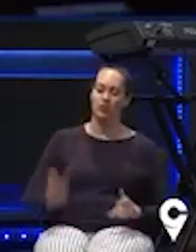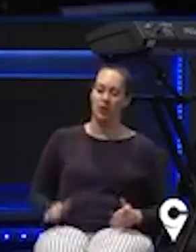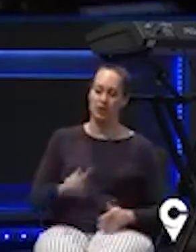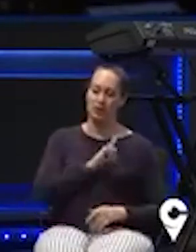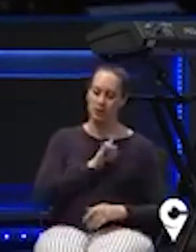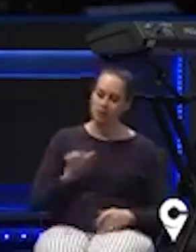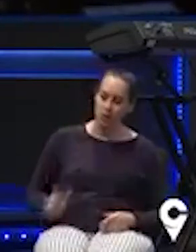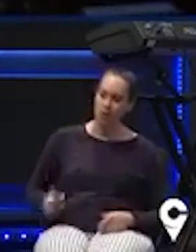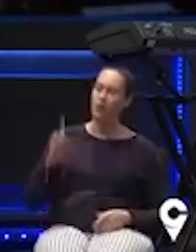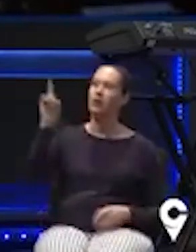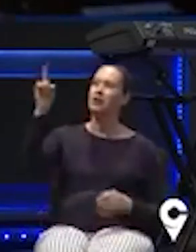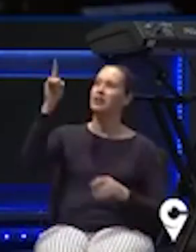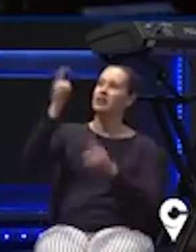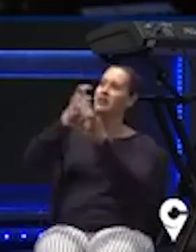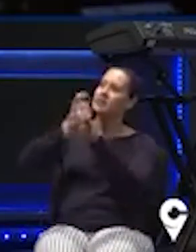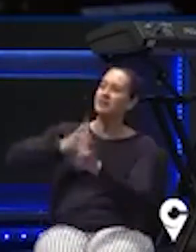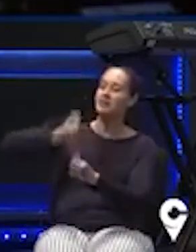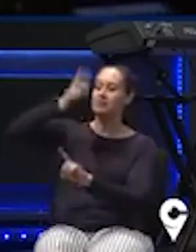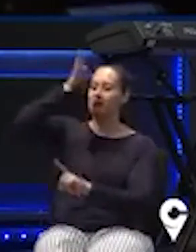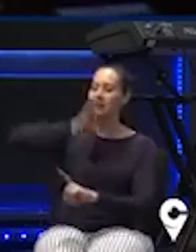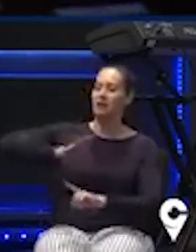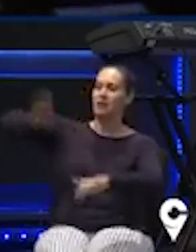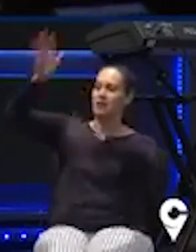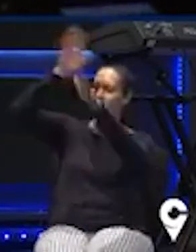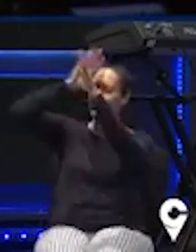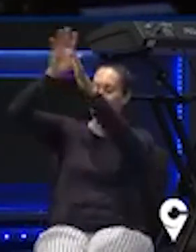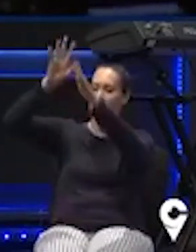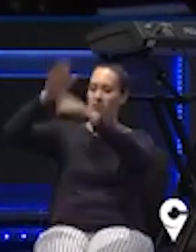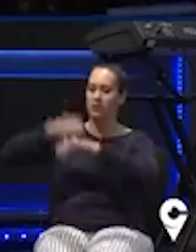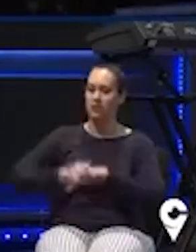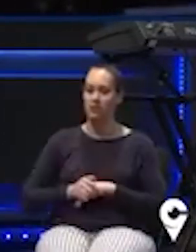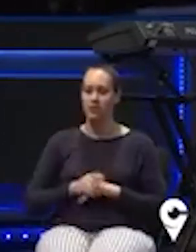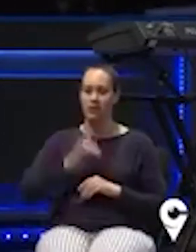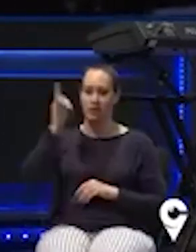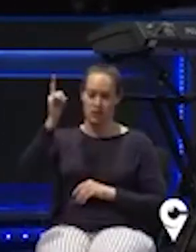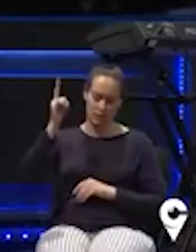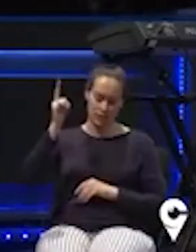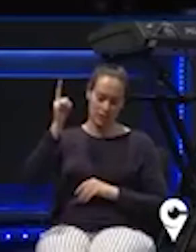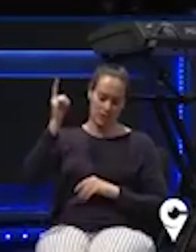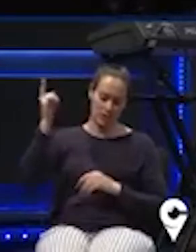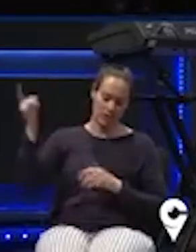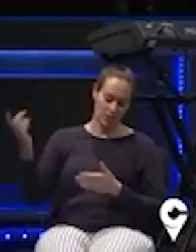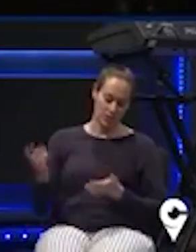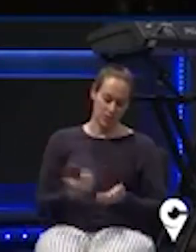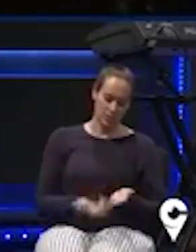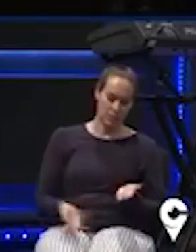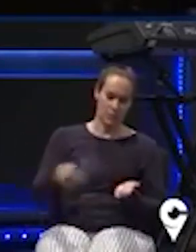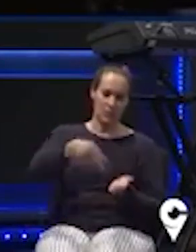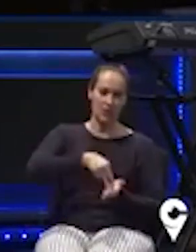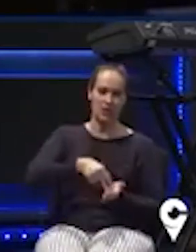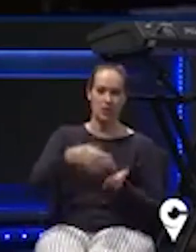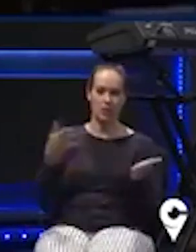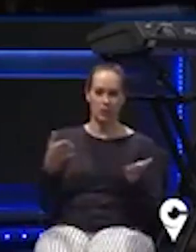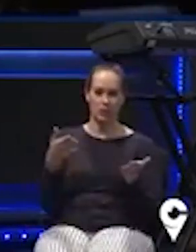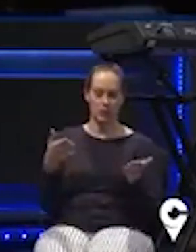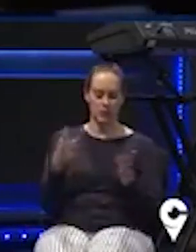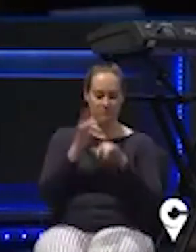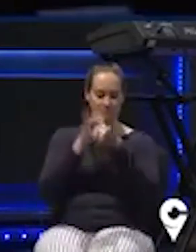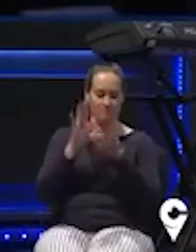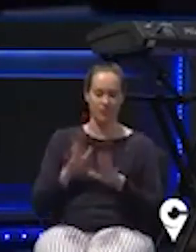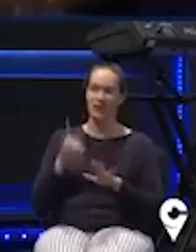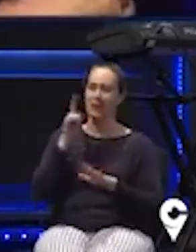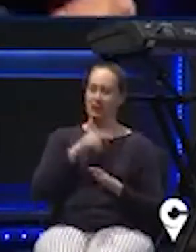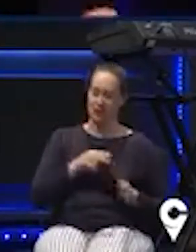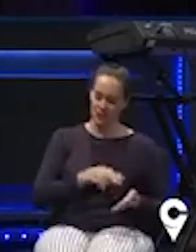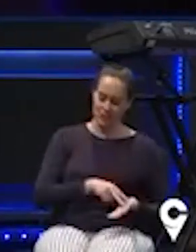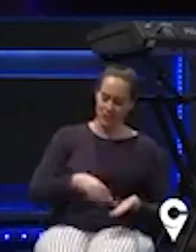God exalted him from that Friday, brought him through, resurrected on Sunday, and now Jesus sits at the right hand of God